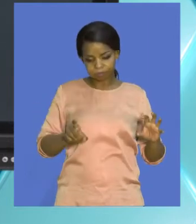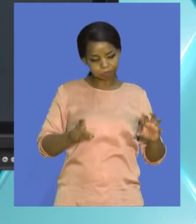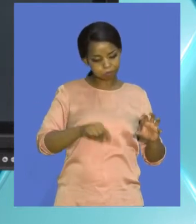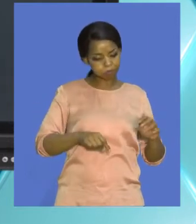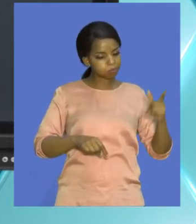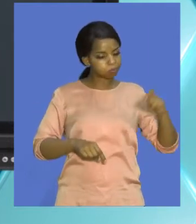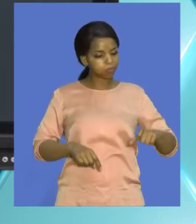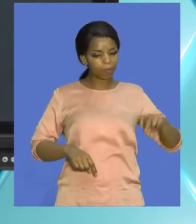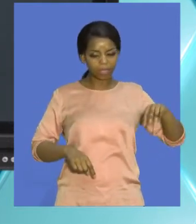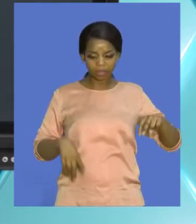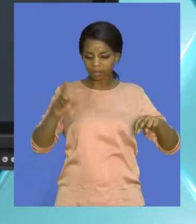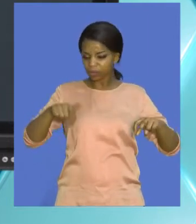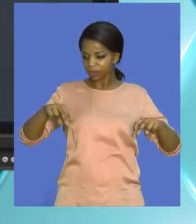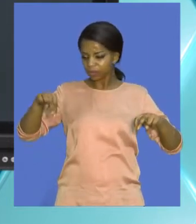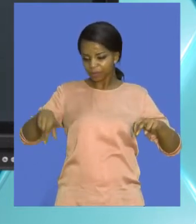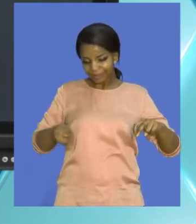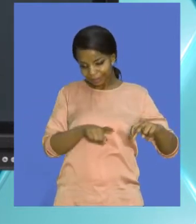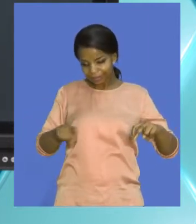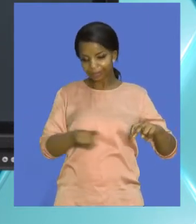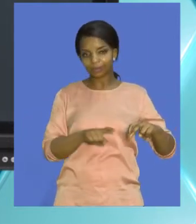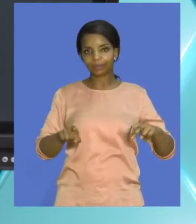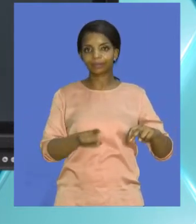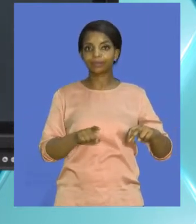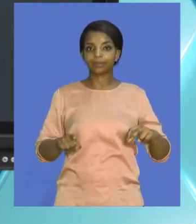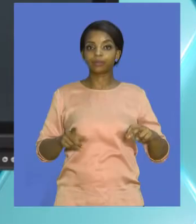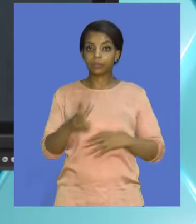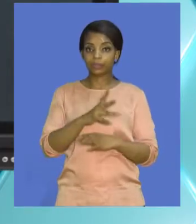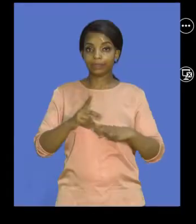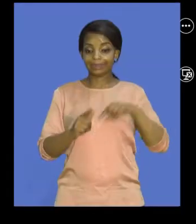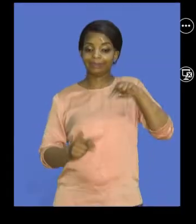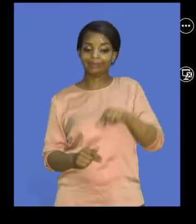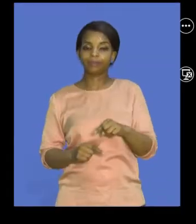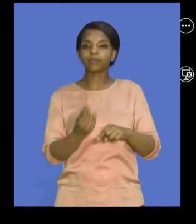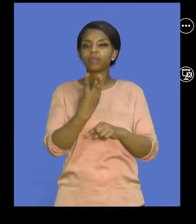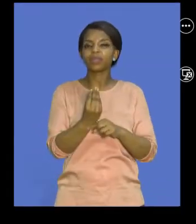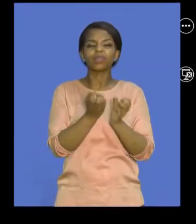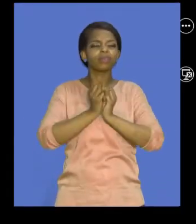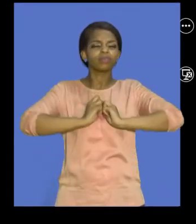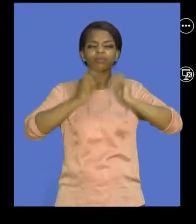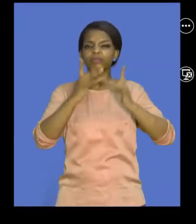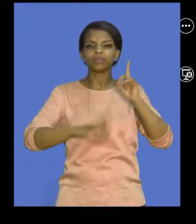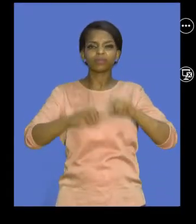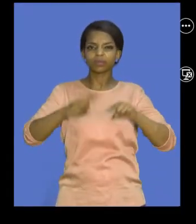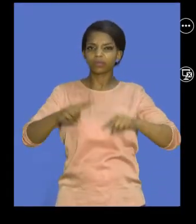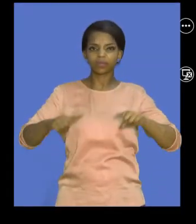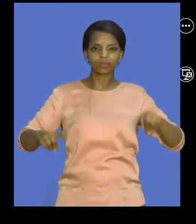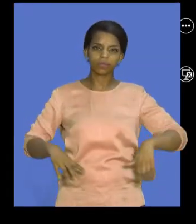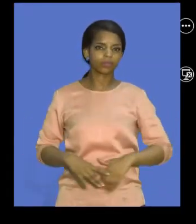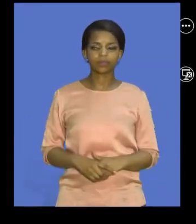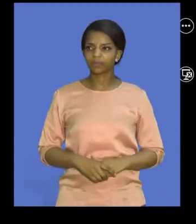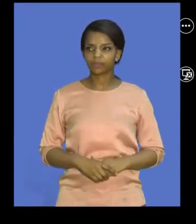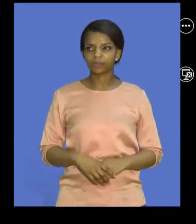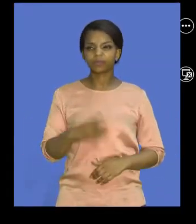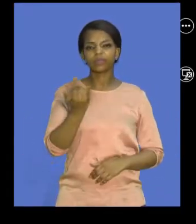the main differences. So if for argument's sake we talk of universal gravitation, is the force of